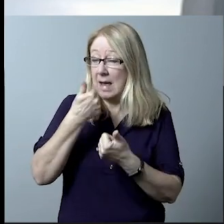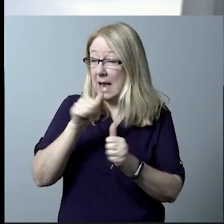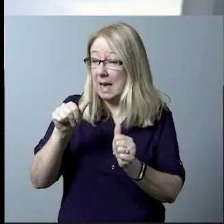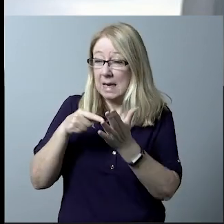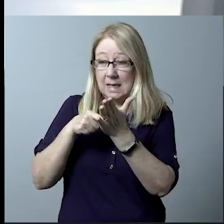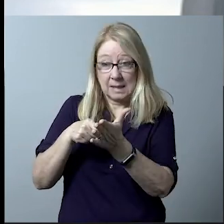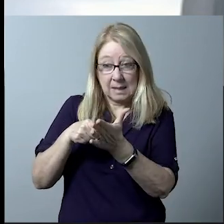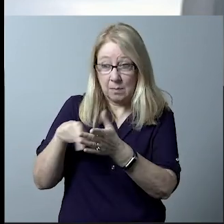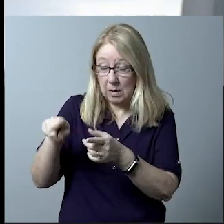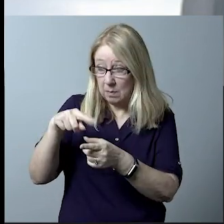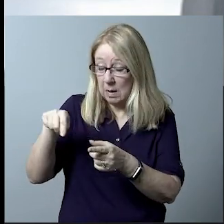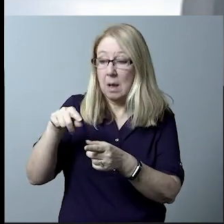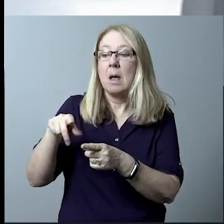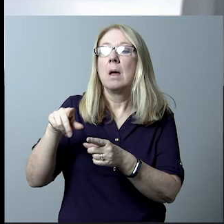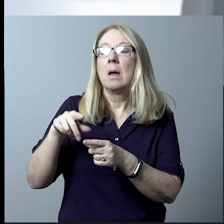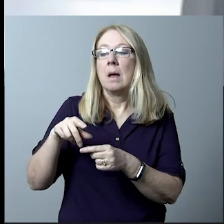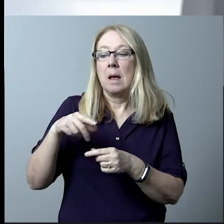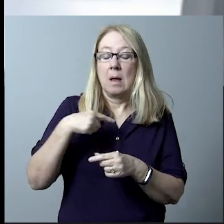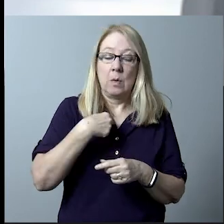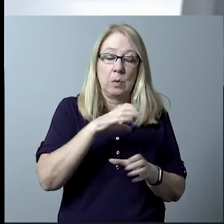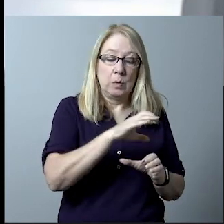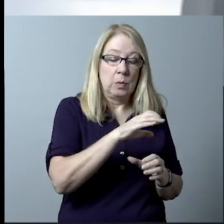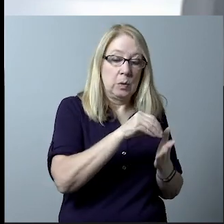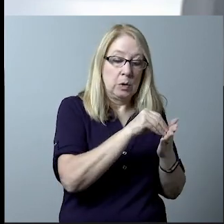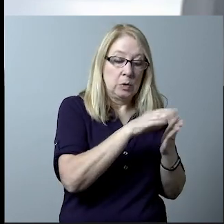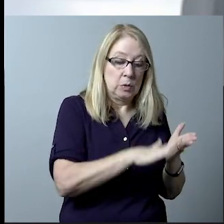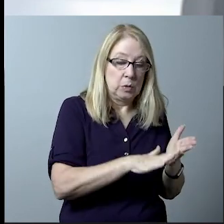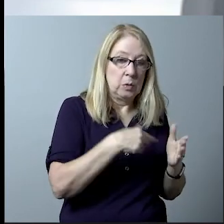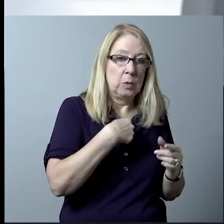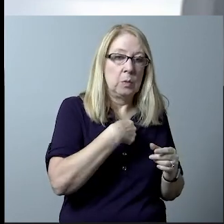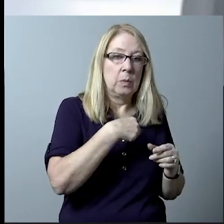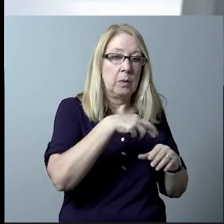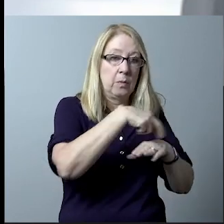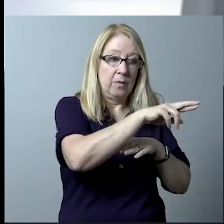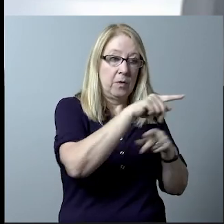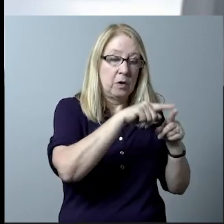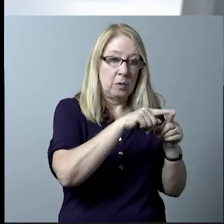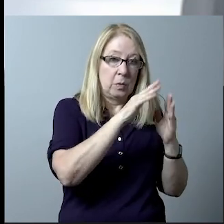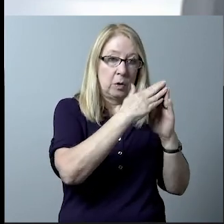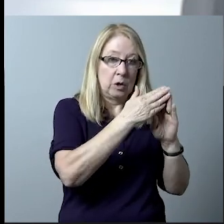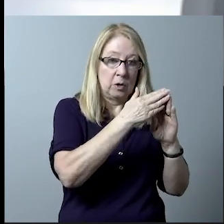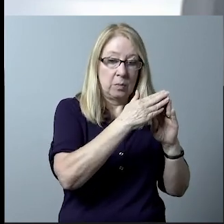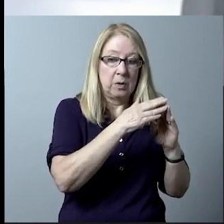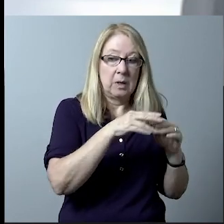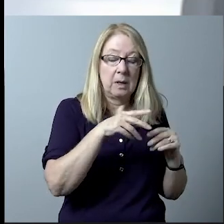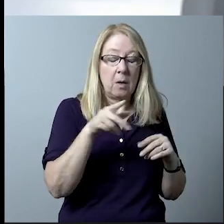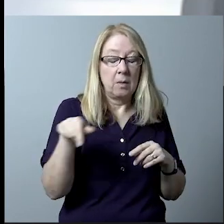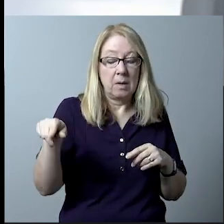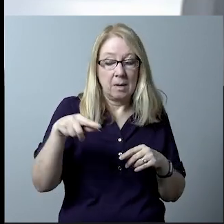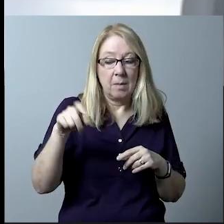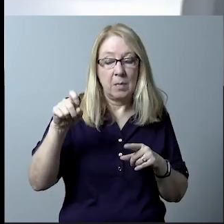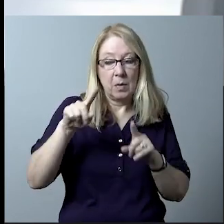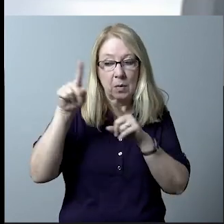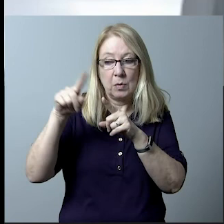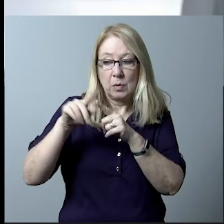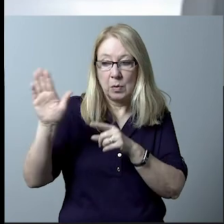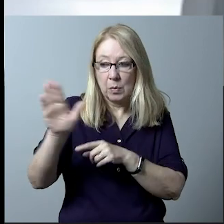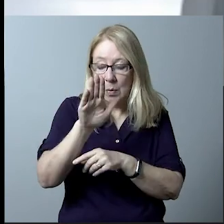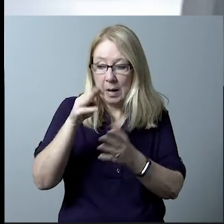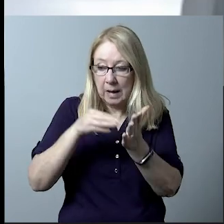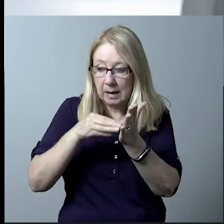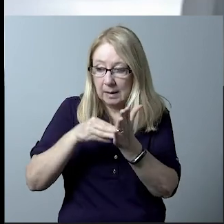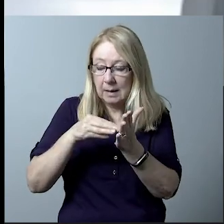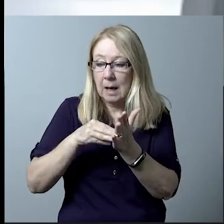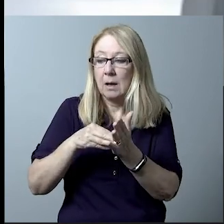staff that have any COVID-like symptoms and are looking to do testing right now. We're referring them to community testing sites or your primary care